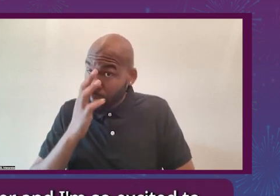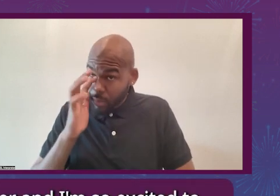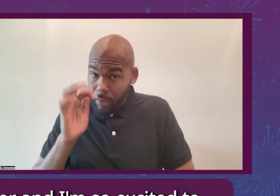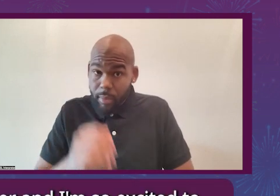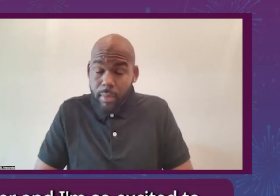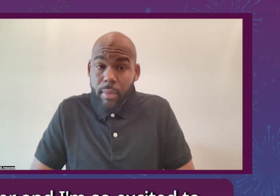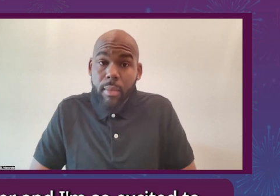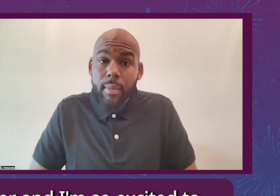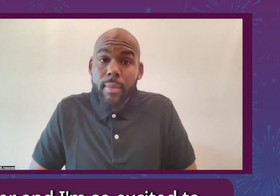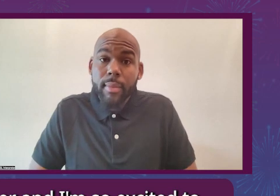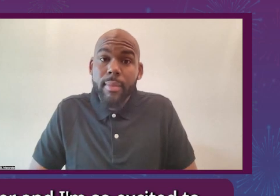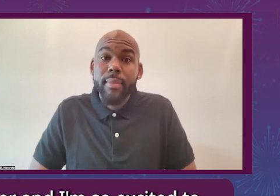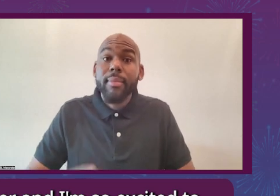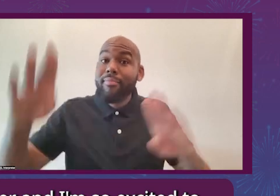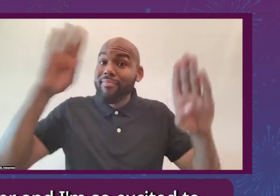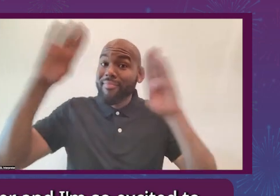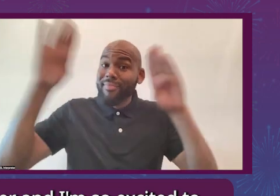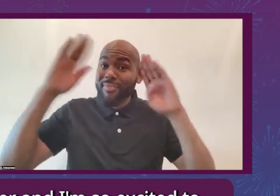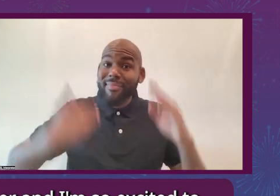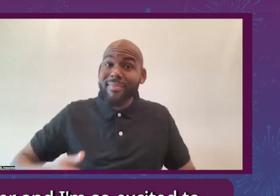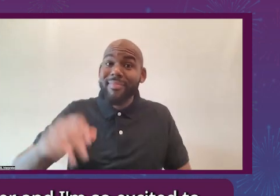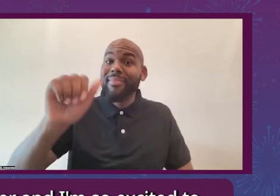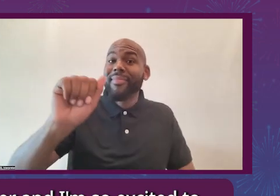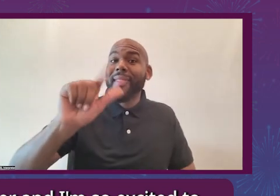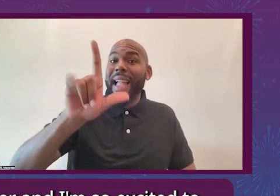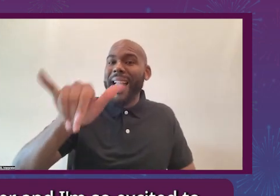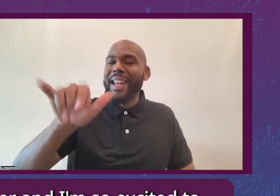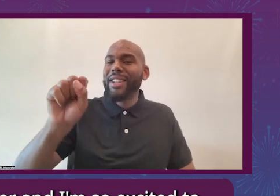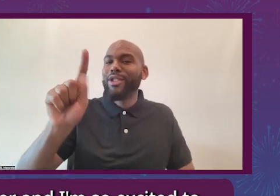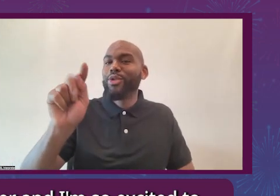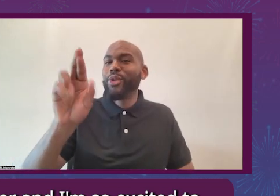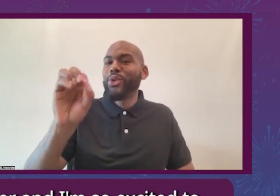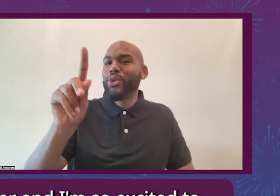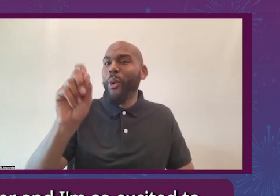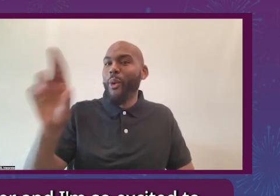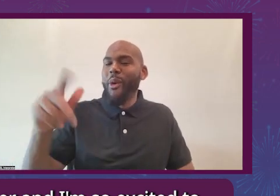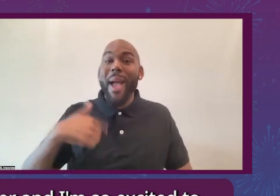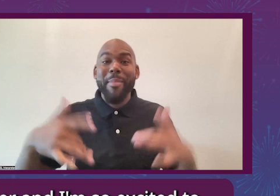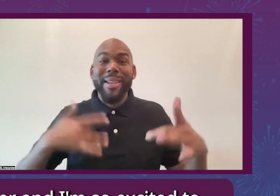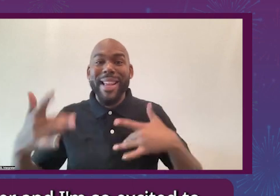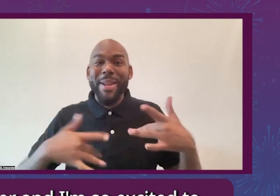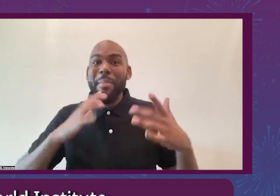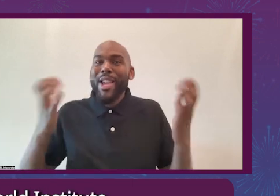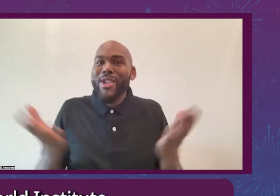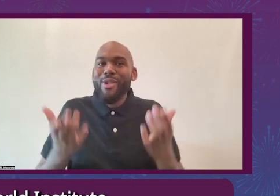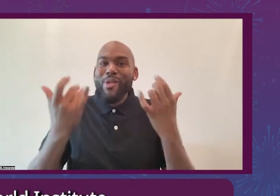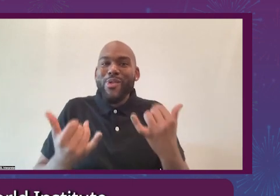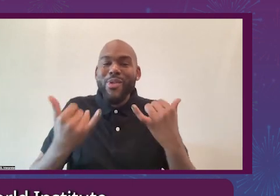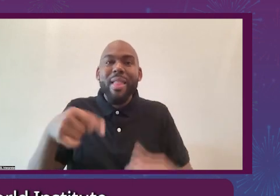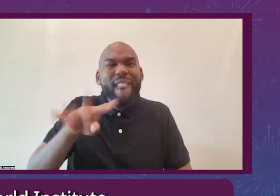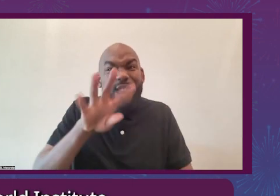screen. Hi everyone, I'm Ali Stroker, and I'm so excited to be here today for